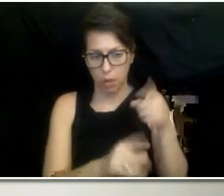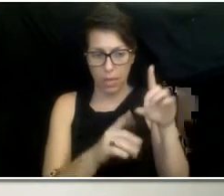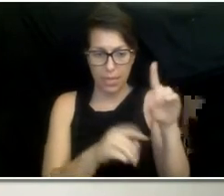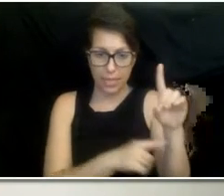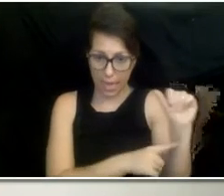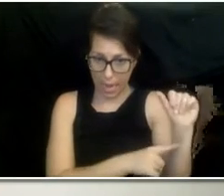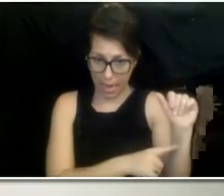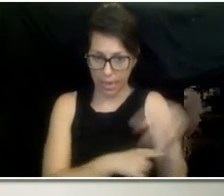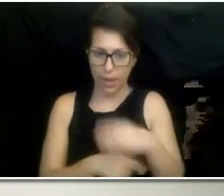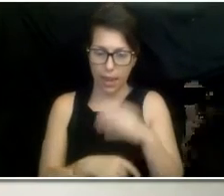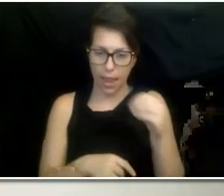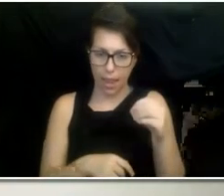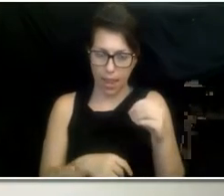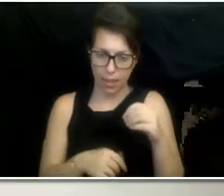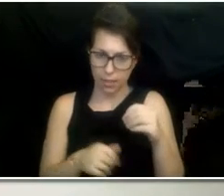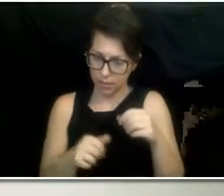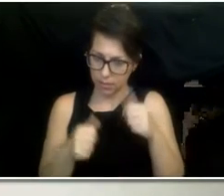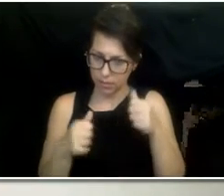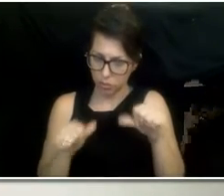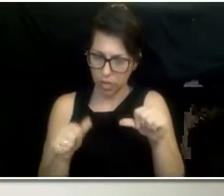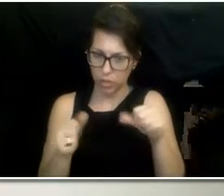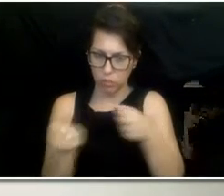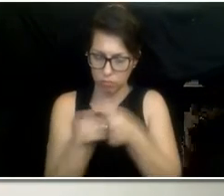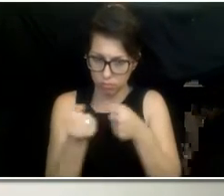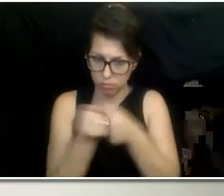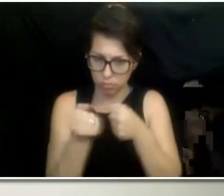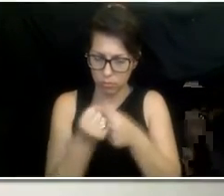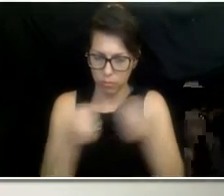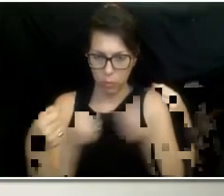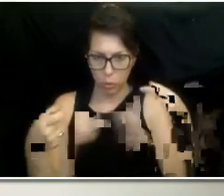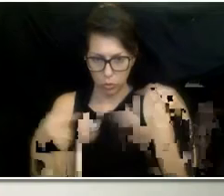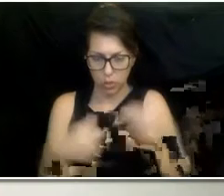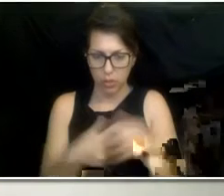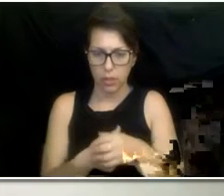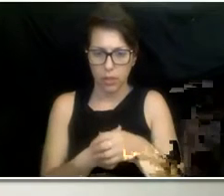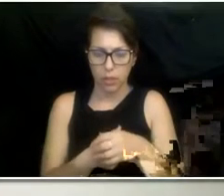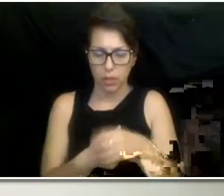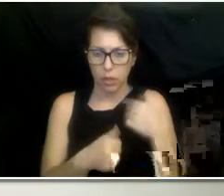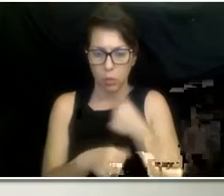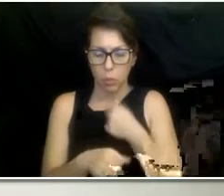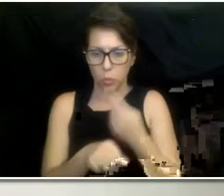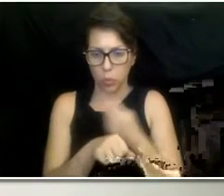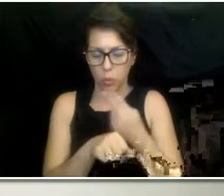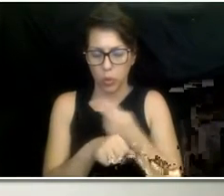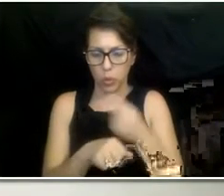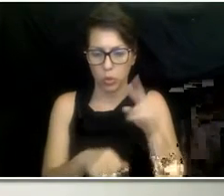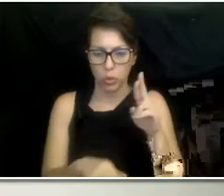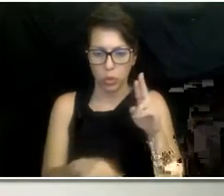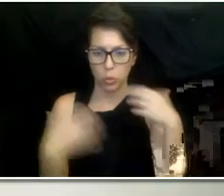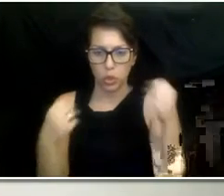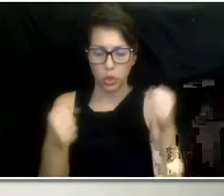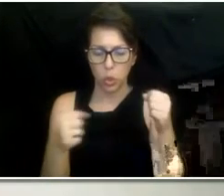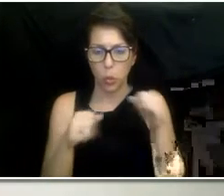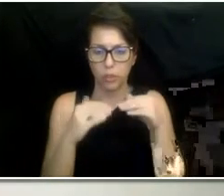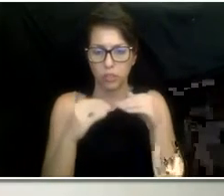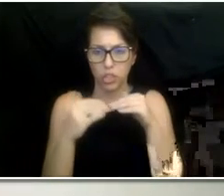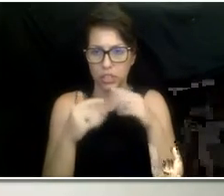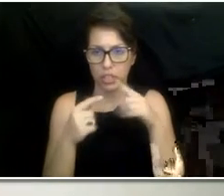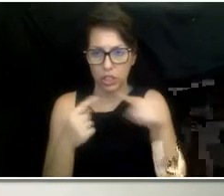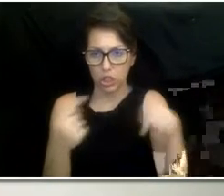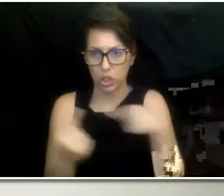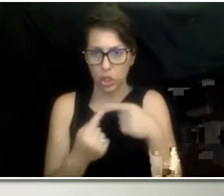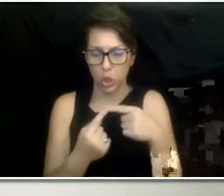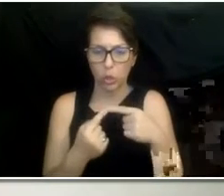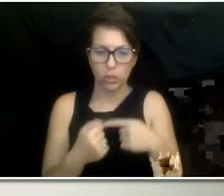community want access to these kinds of approaches to reduce violence during the co uh EP epidemic uh the